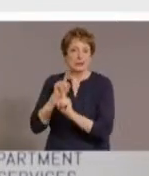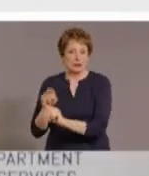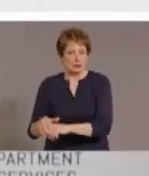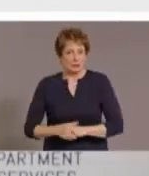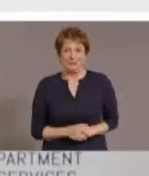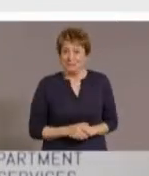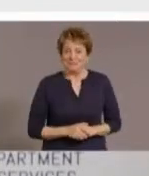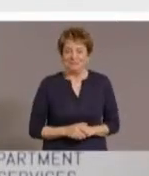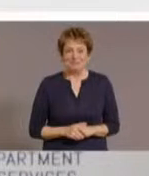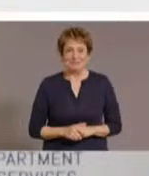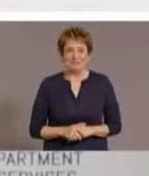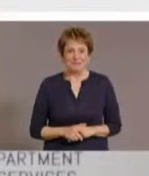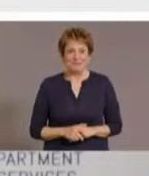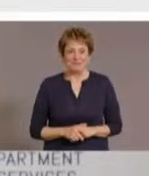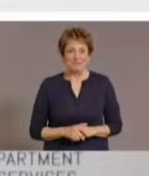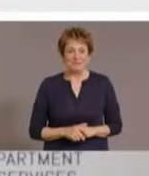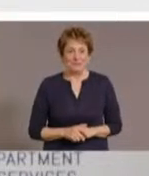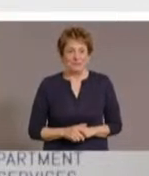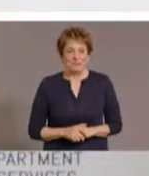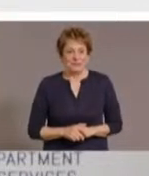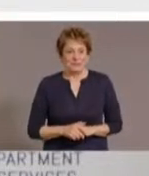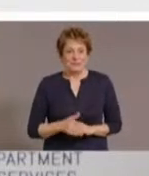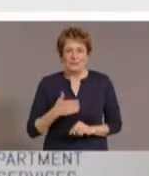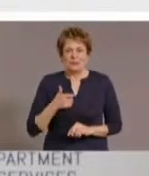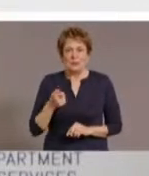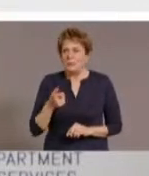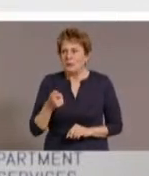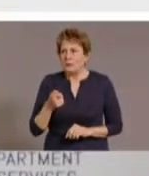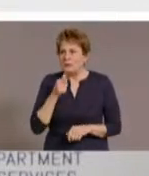And my remote is not working.